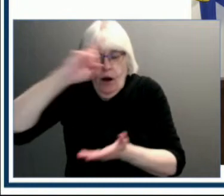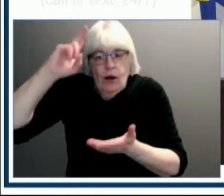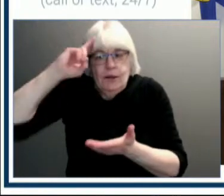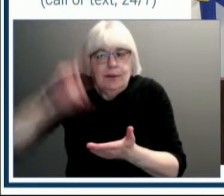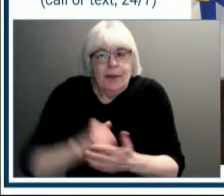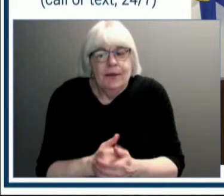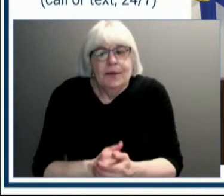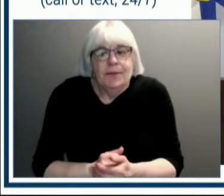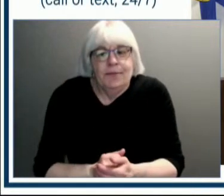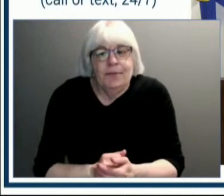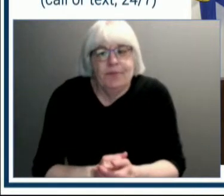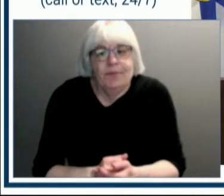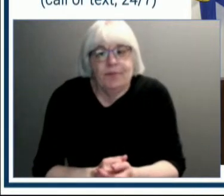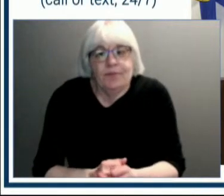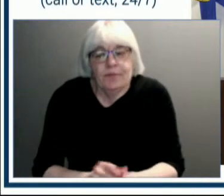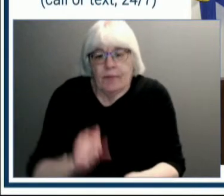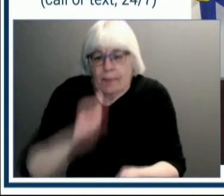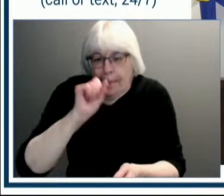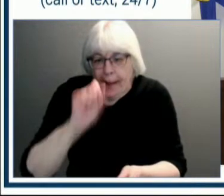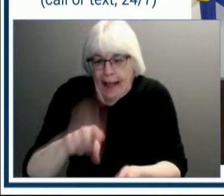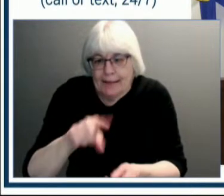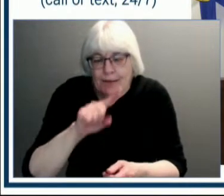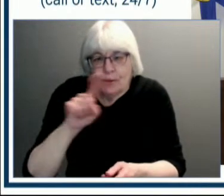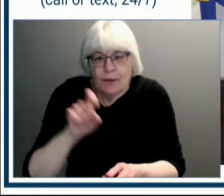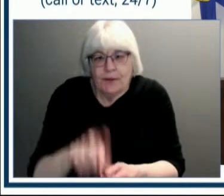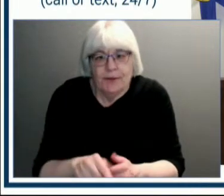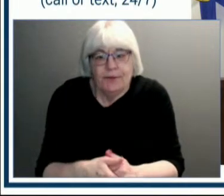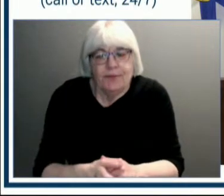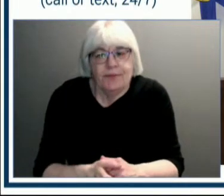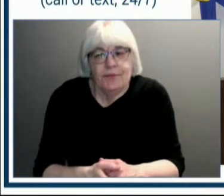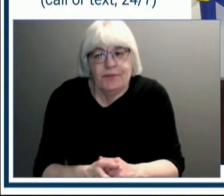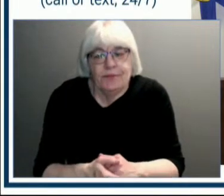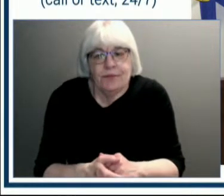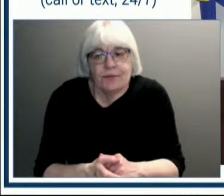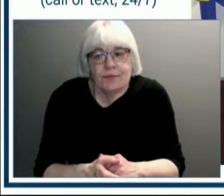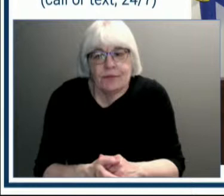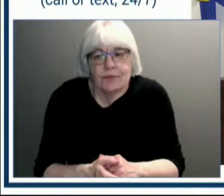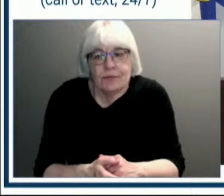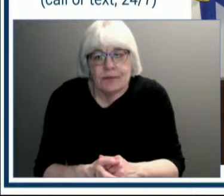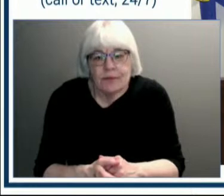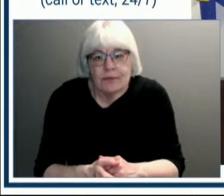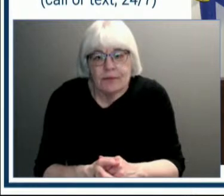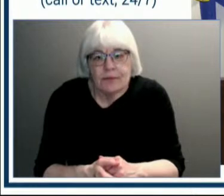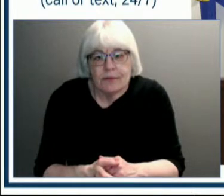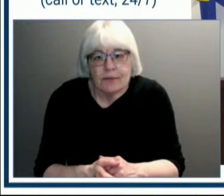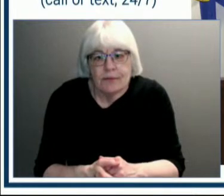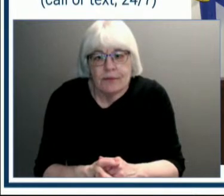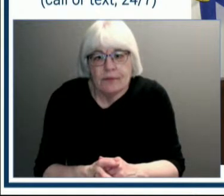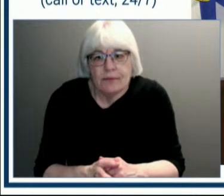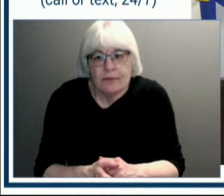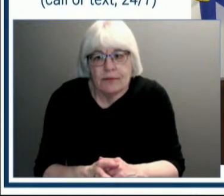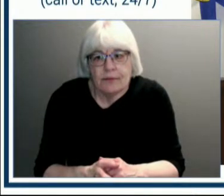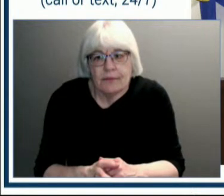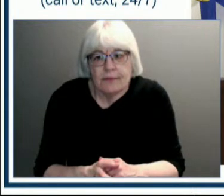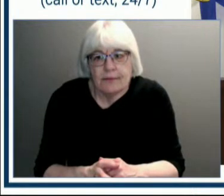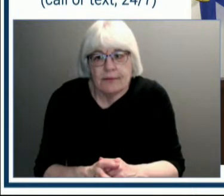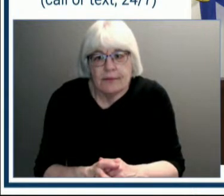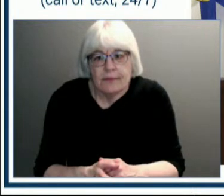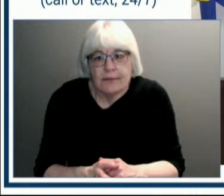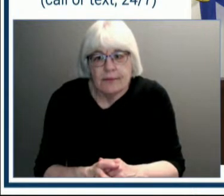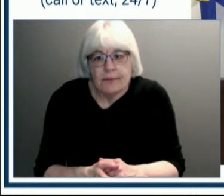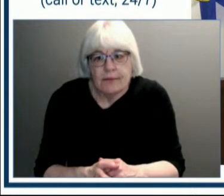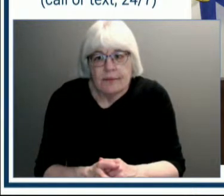Do you have any models in place to show when you sort